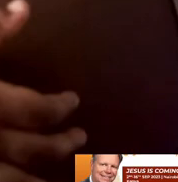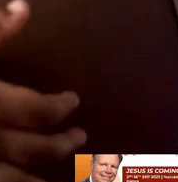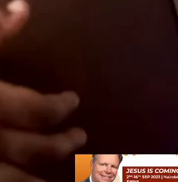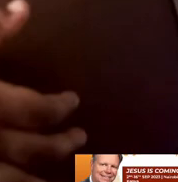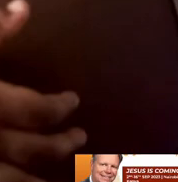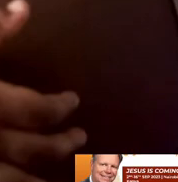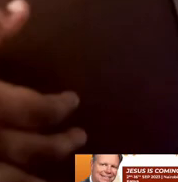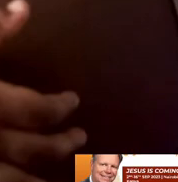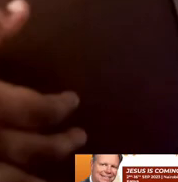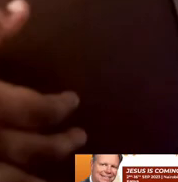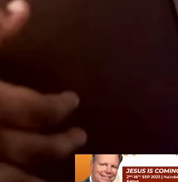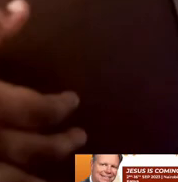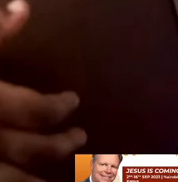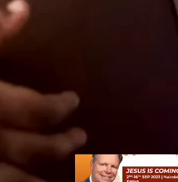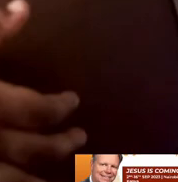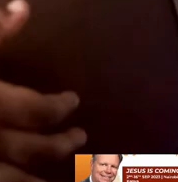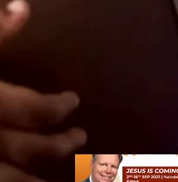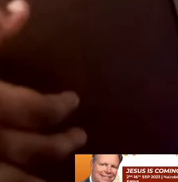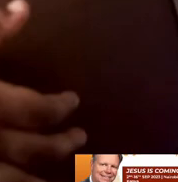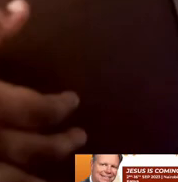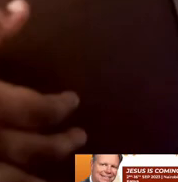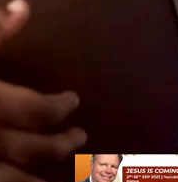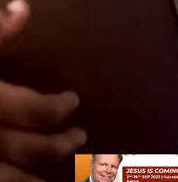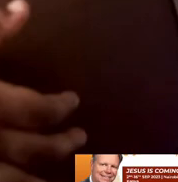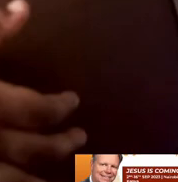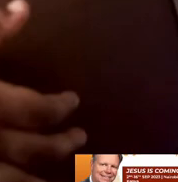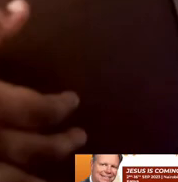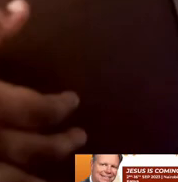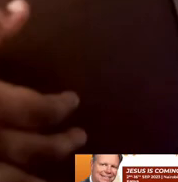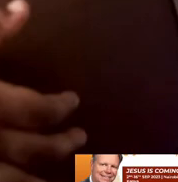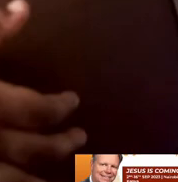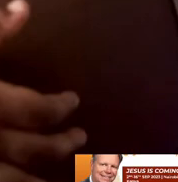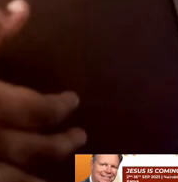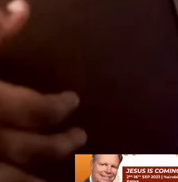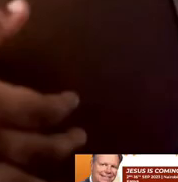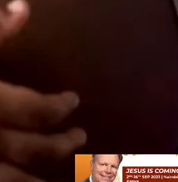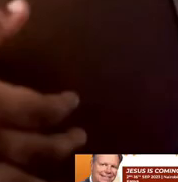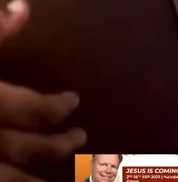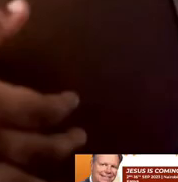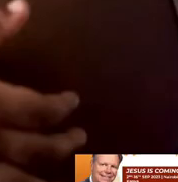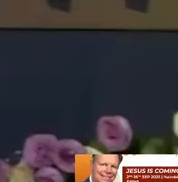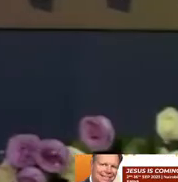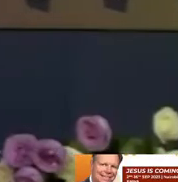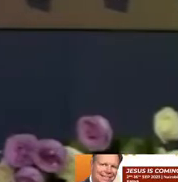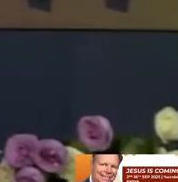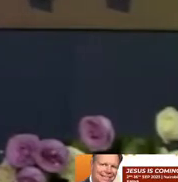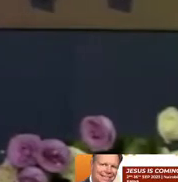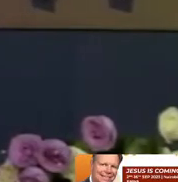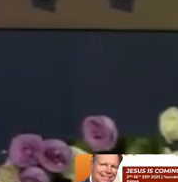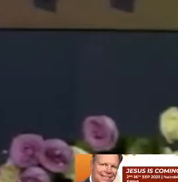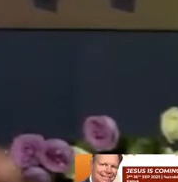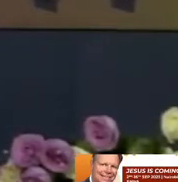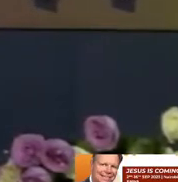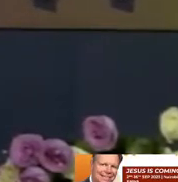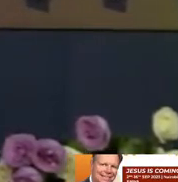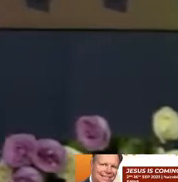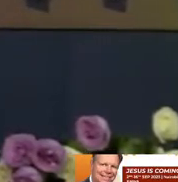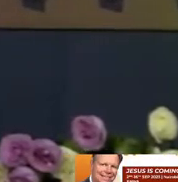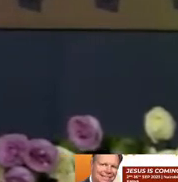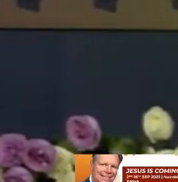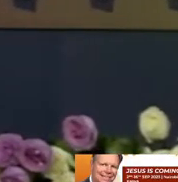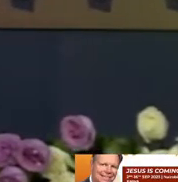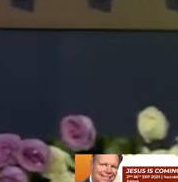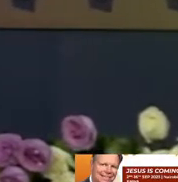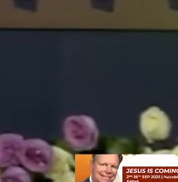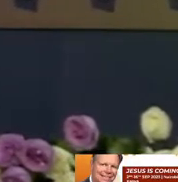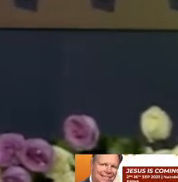love to get up in the middle of the night to feed that child, to bathe that child, to nurture that